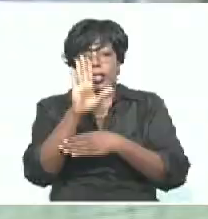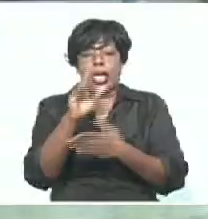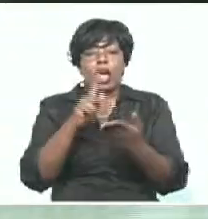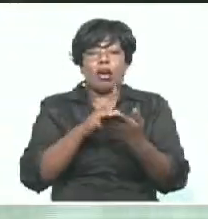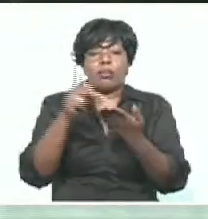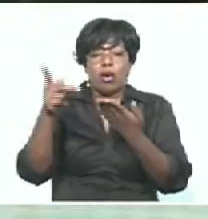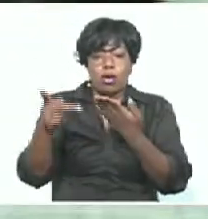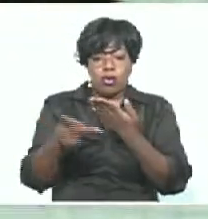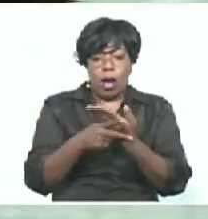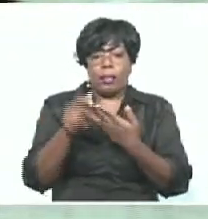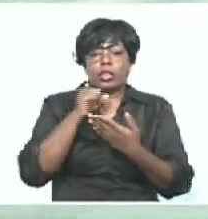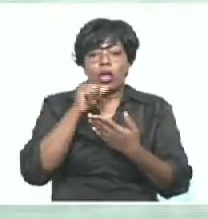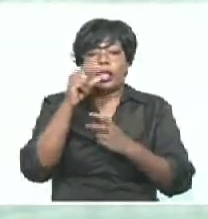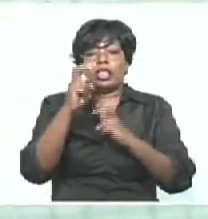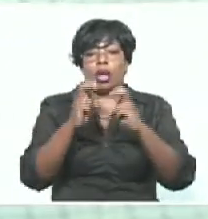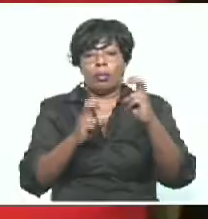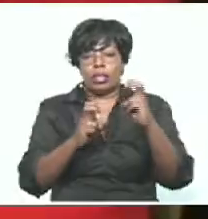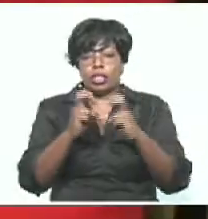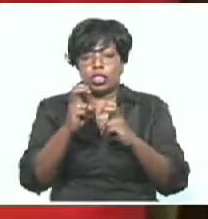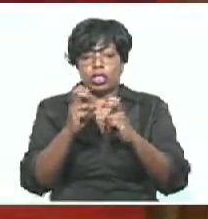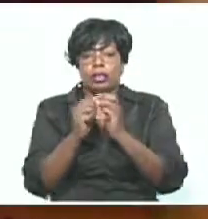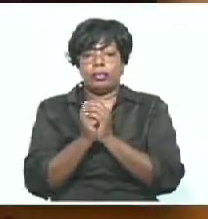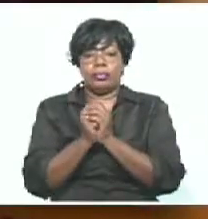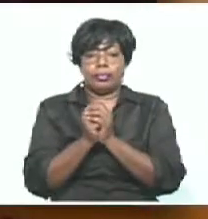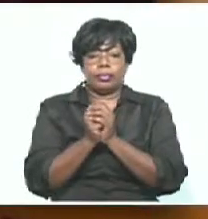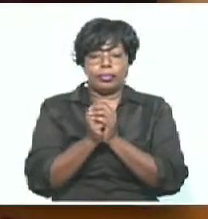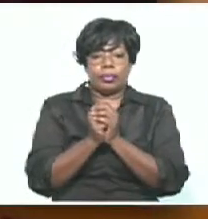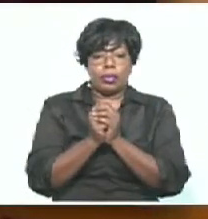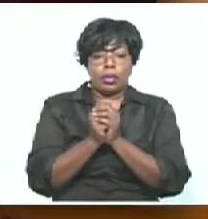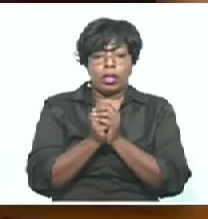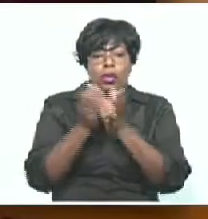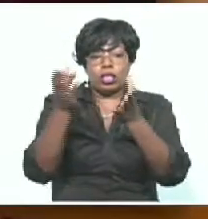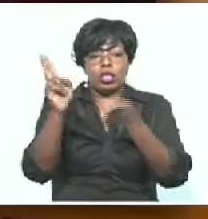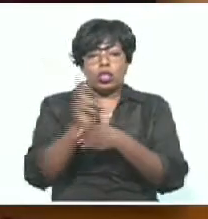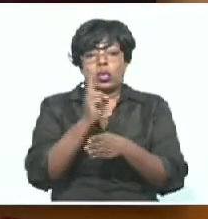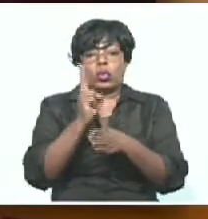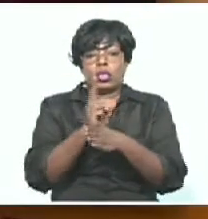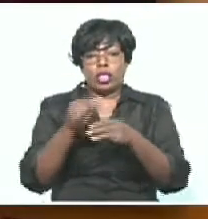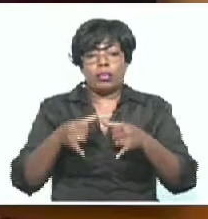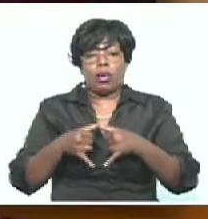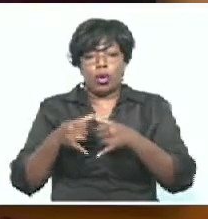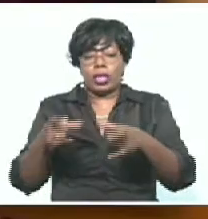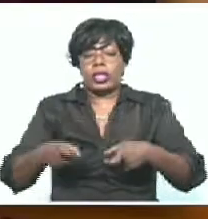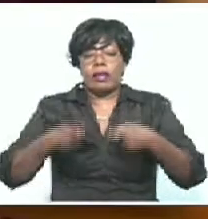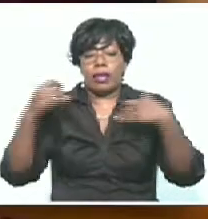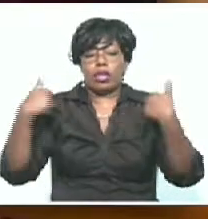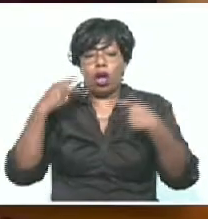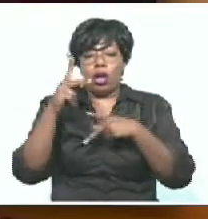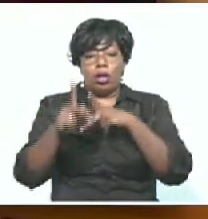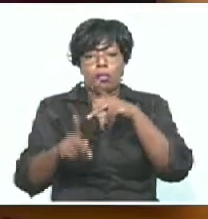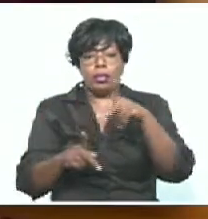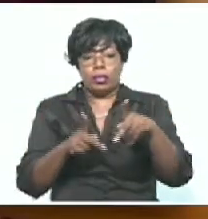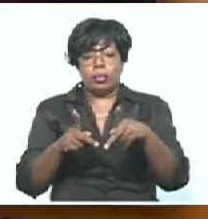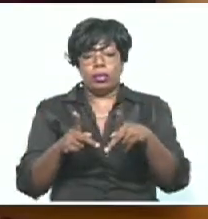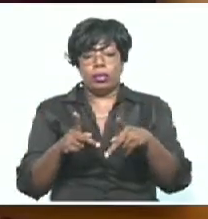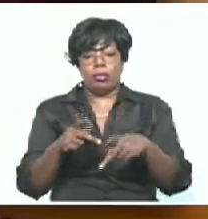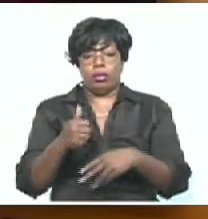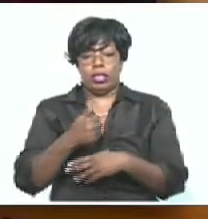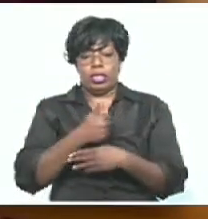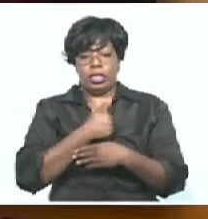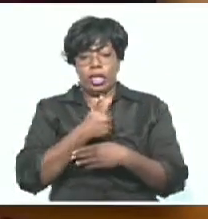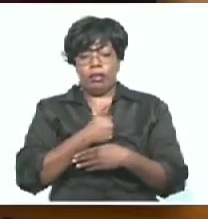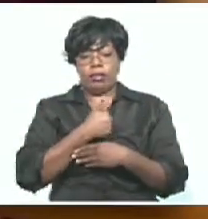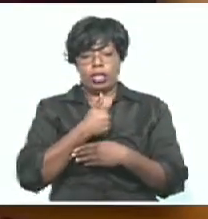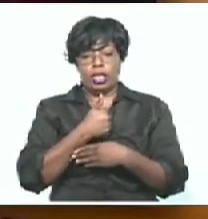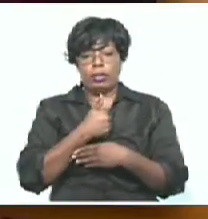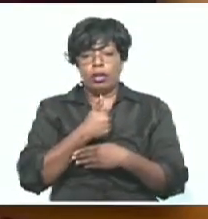are not in competition. We want them to use the program to give their young people avenues for self-confidence,